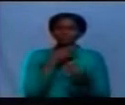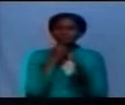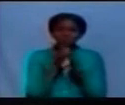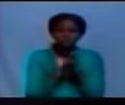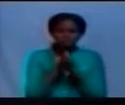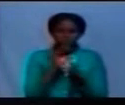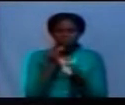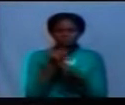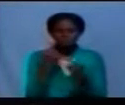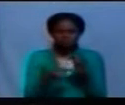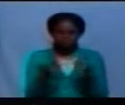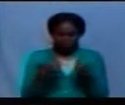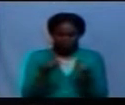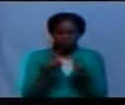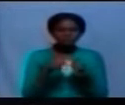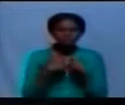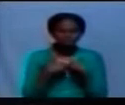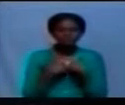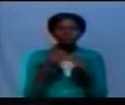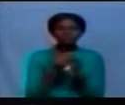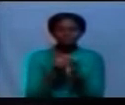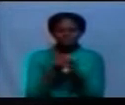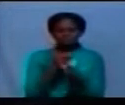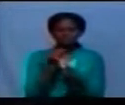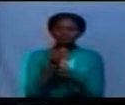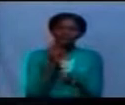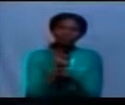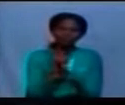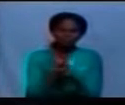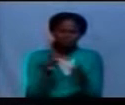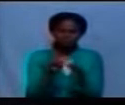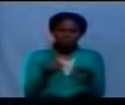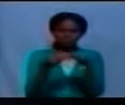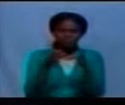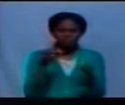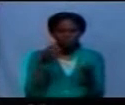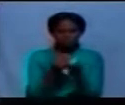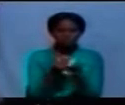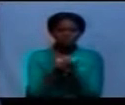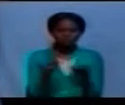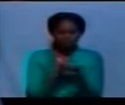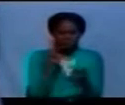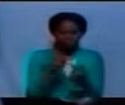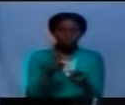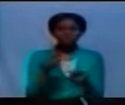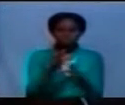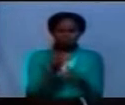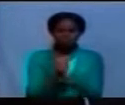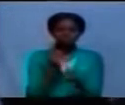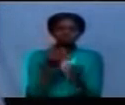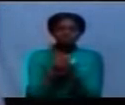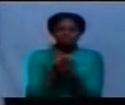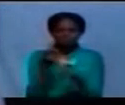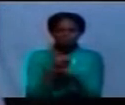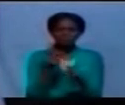of trying to pull the money from the public and keep it and lend it at a profit? Exactly. You get the money from the public,